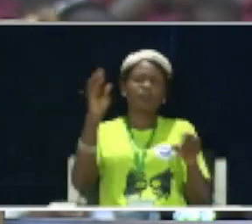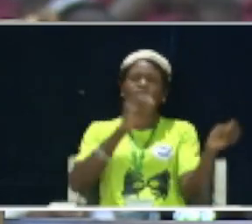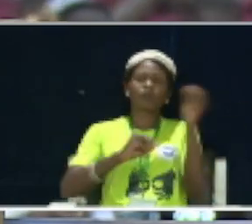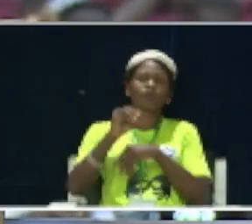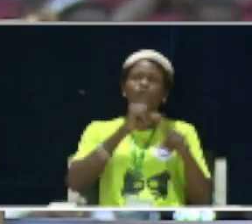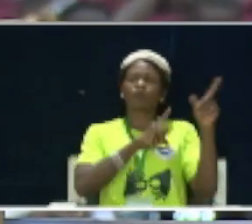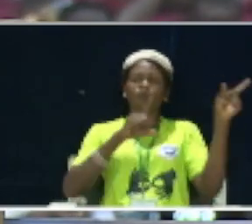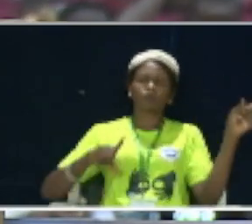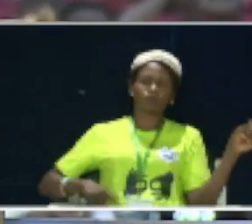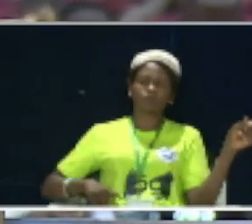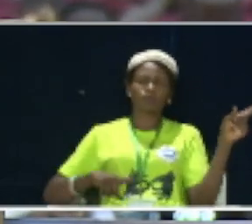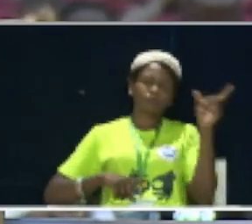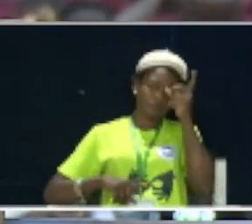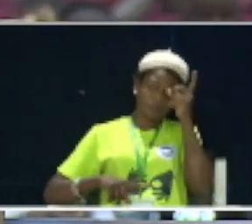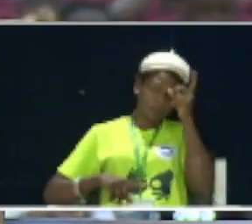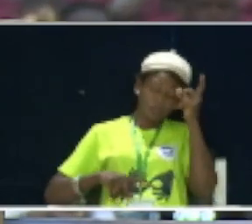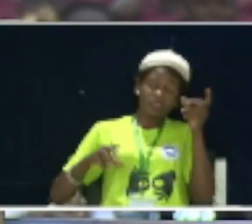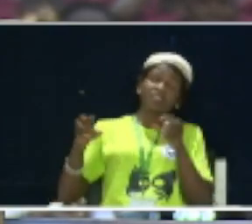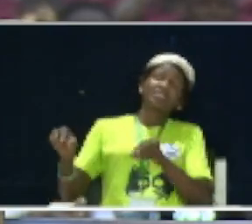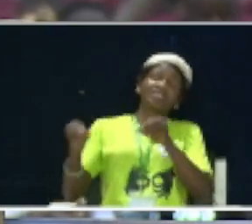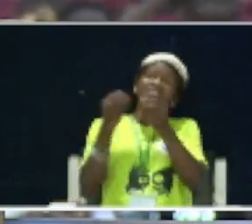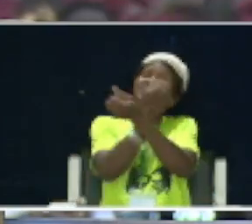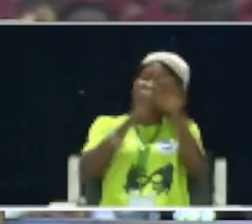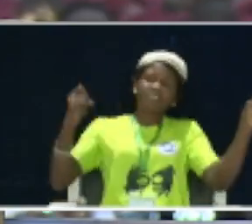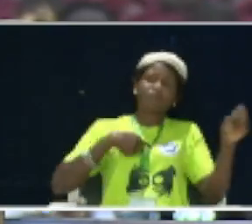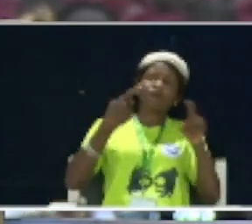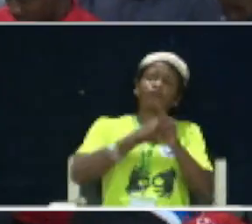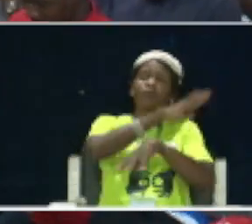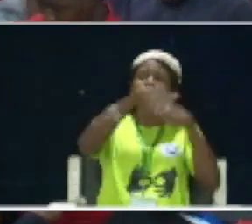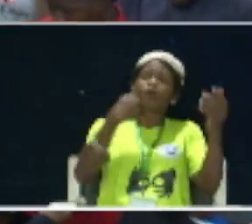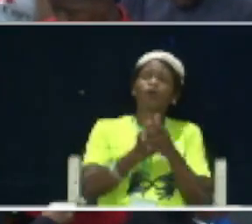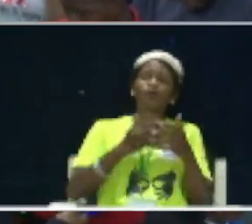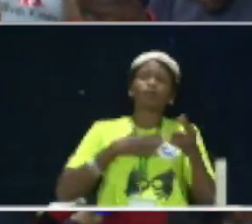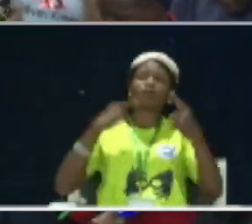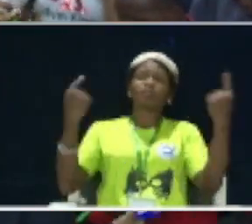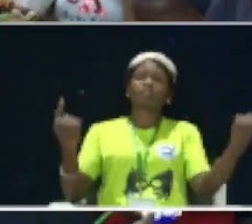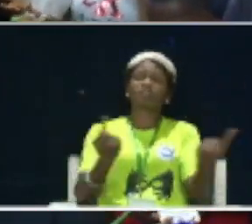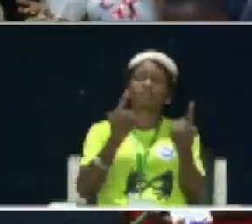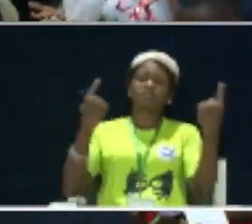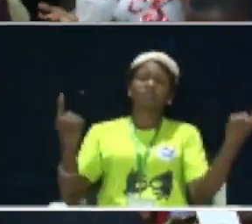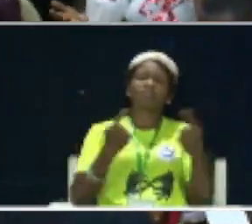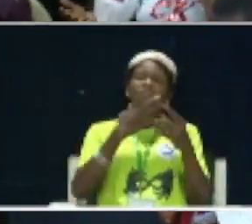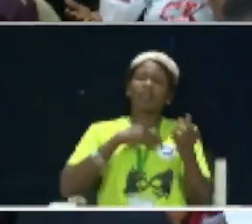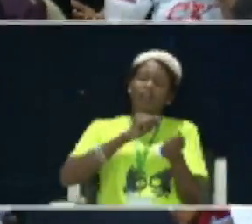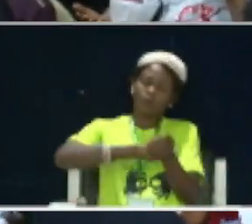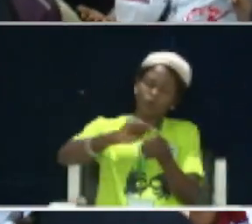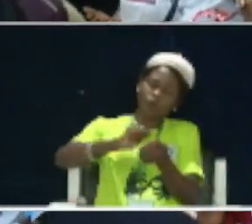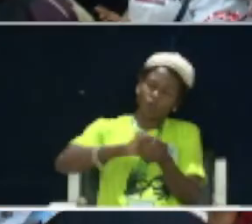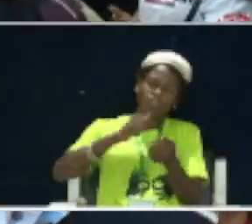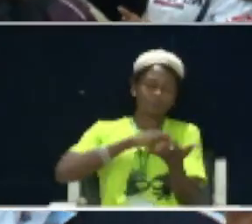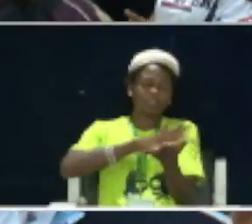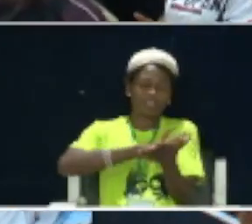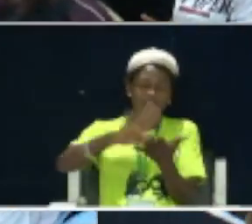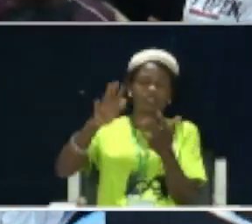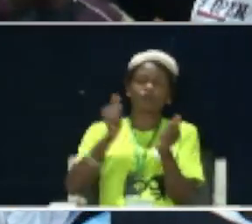Lord. Save me from all my sins and wash me clean with your